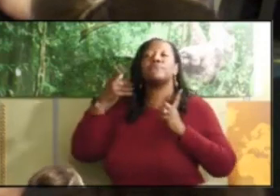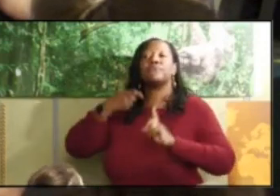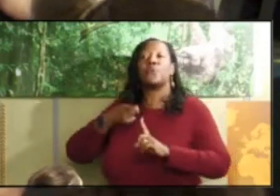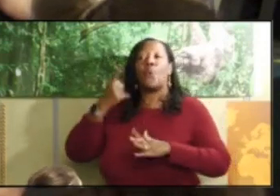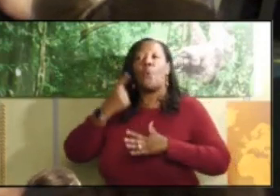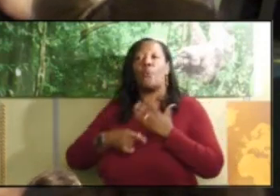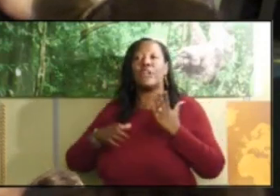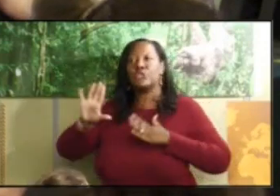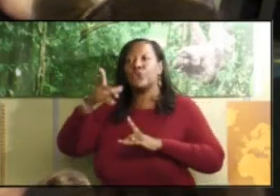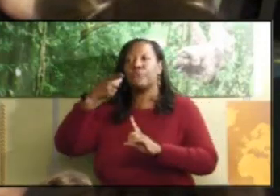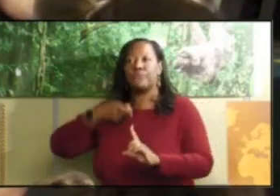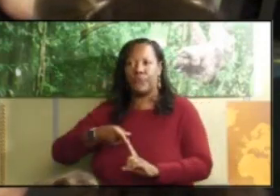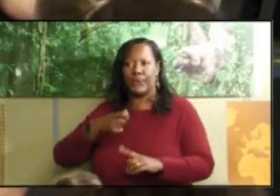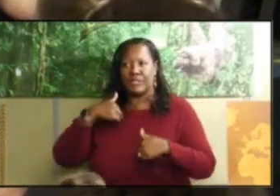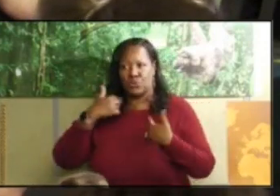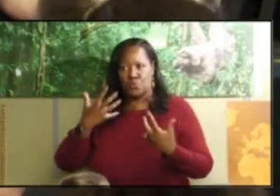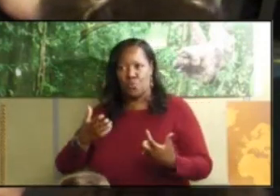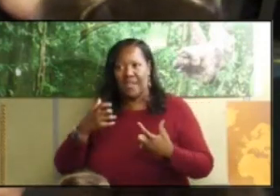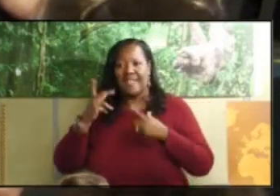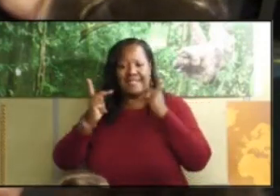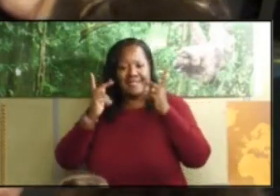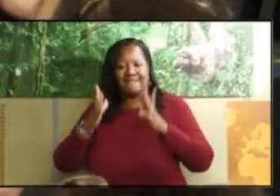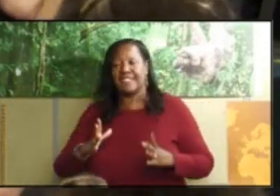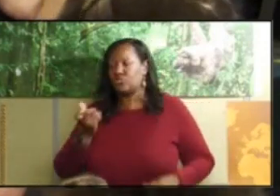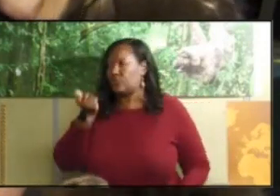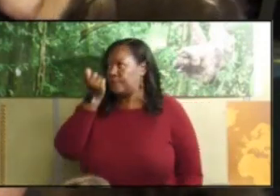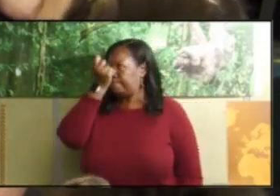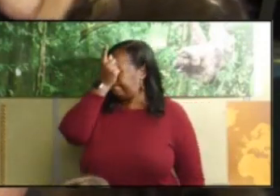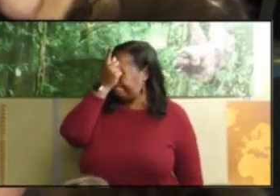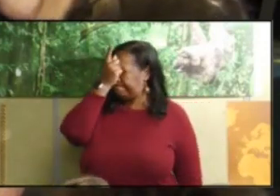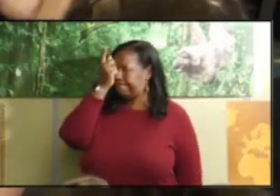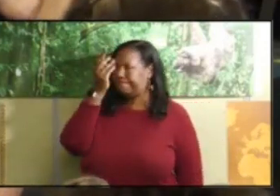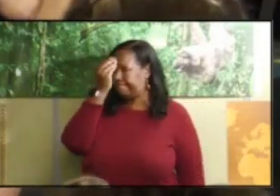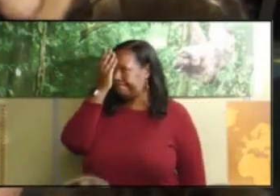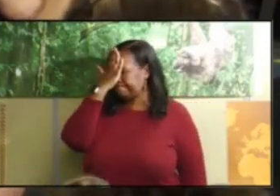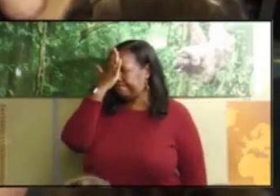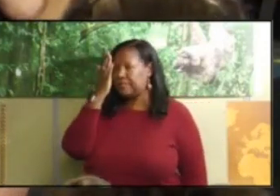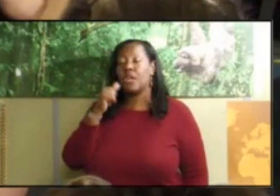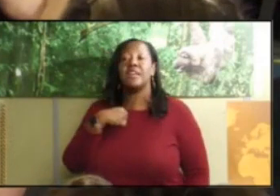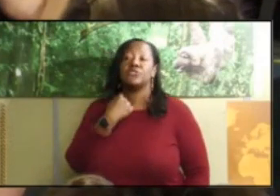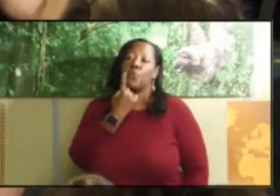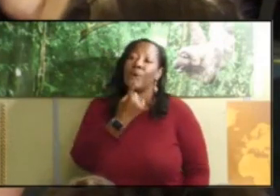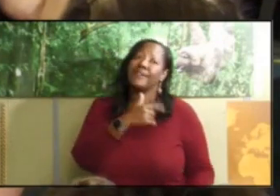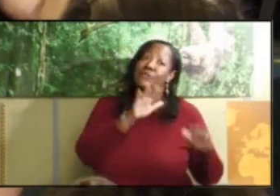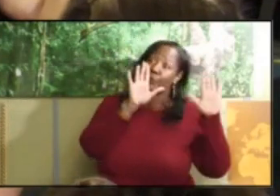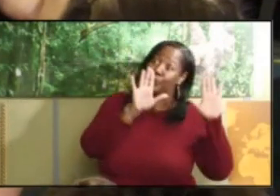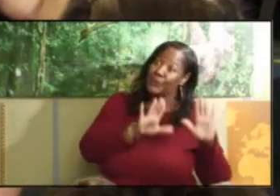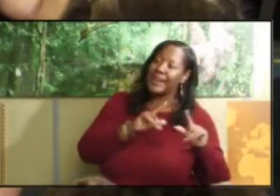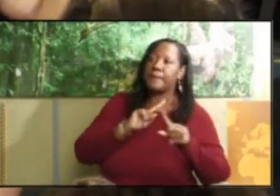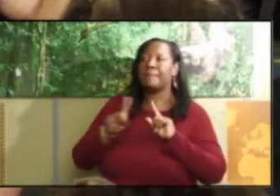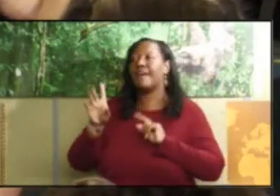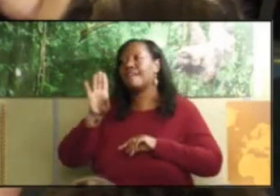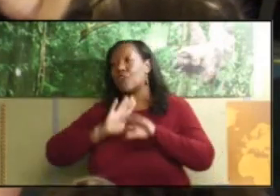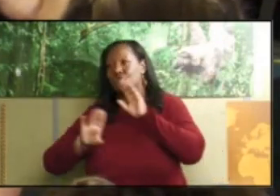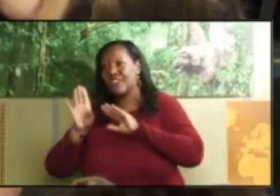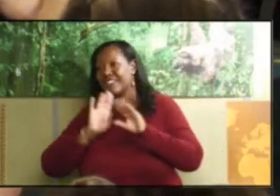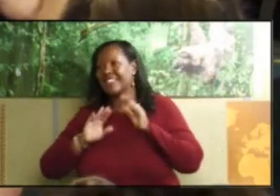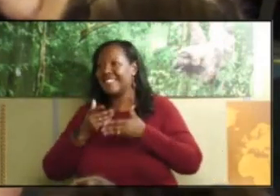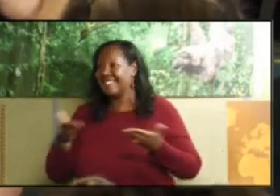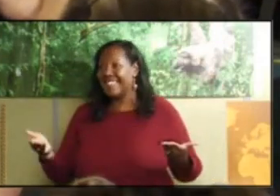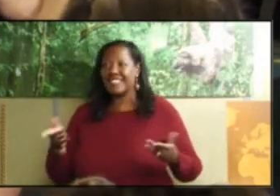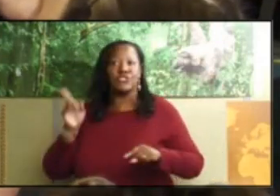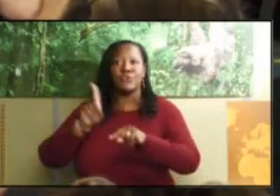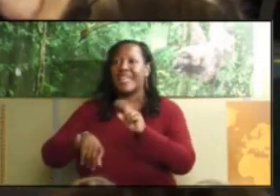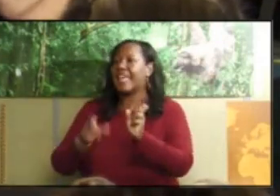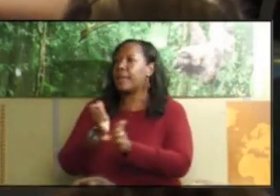trying to get your visitors to get at? So one of the great and frustrating things about exhibits is we don't make the same thing twice, right?